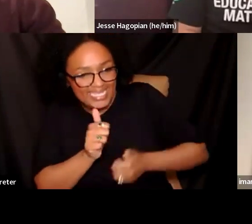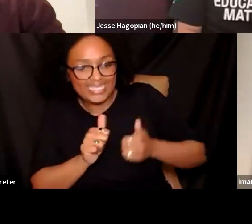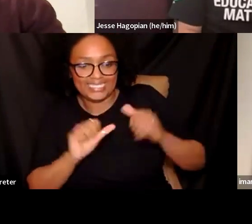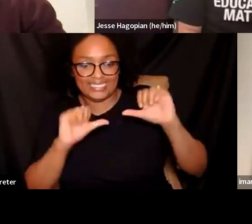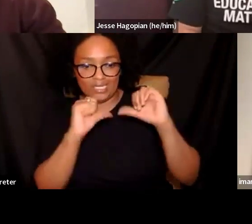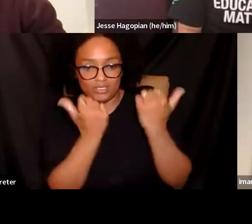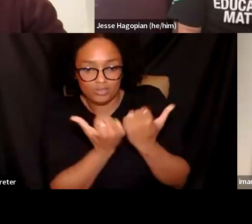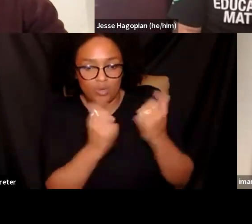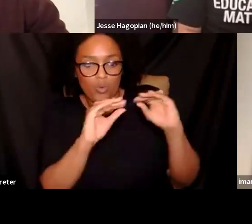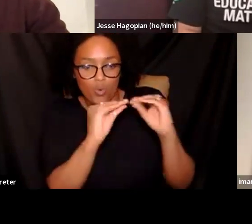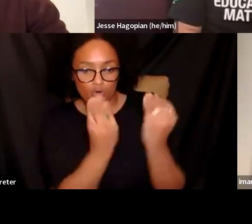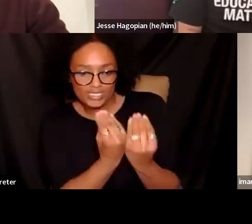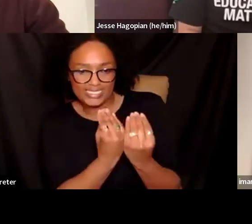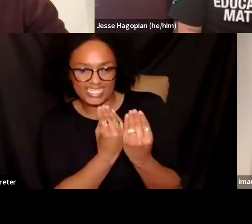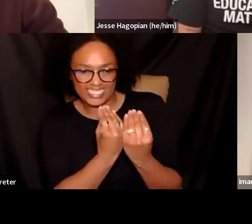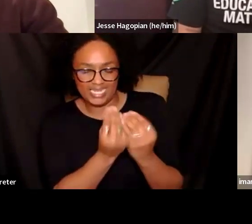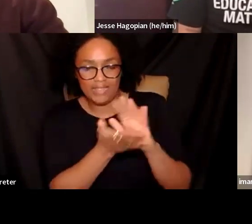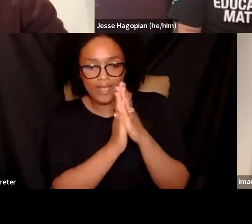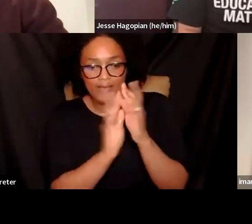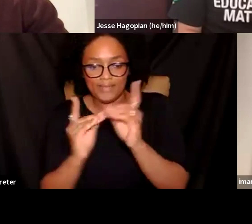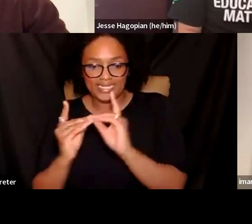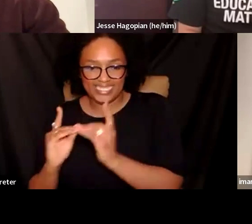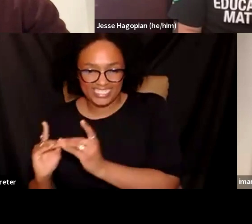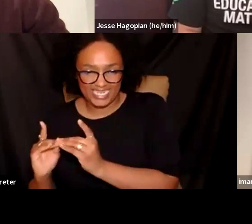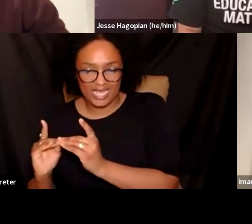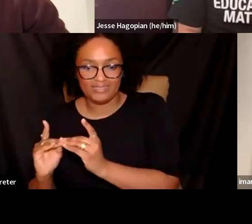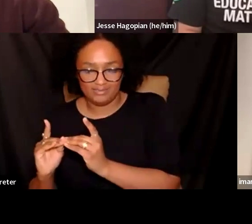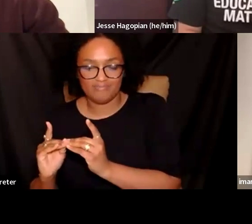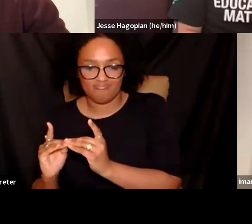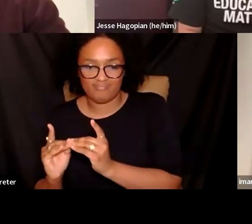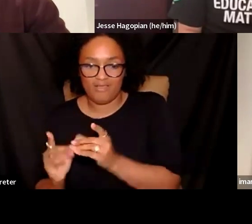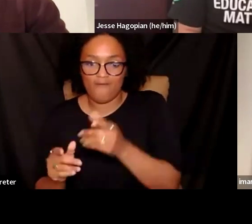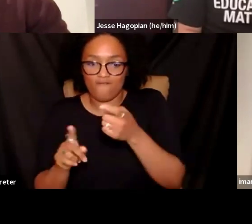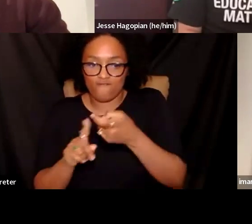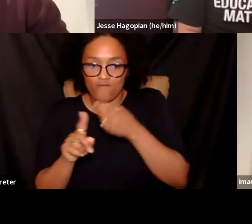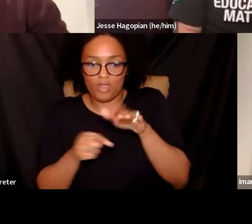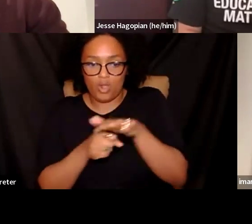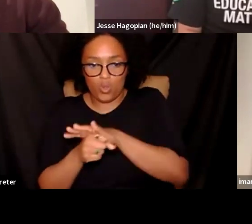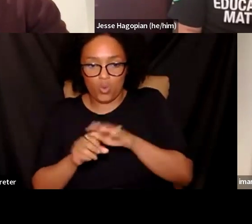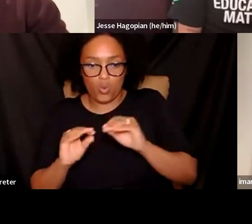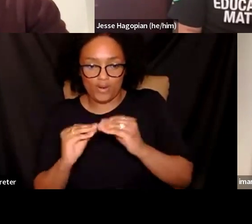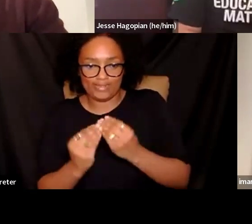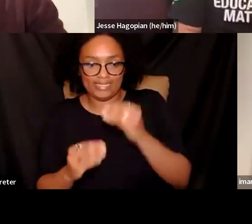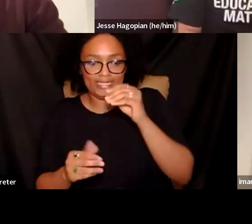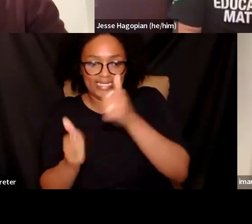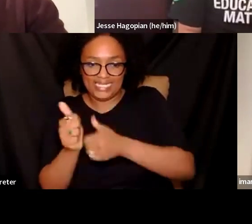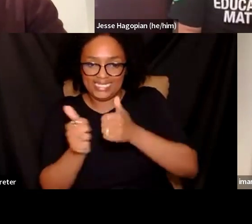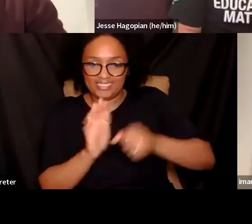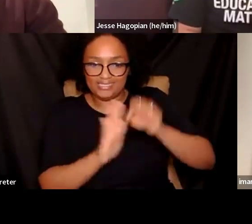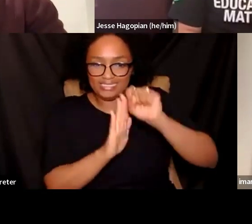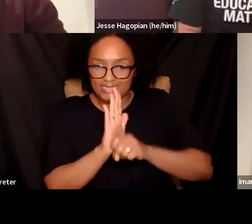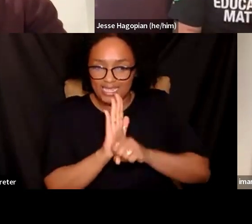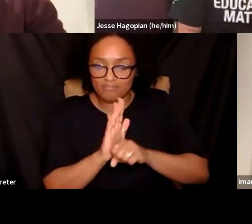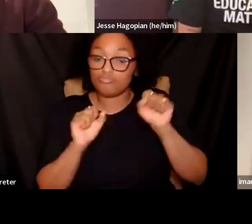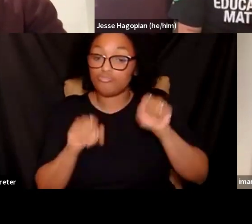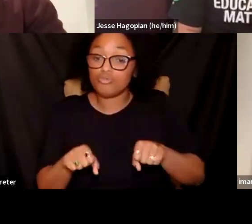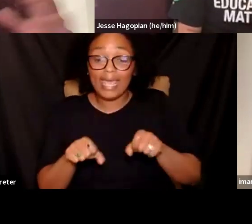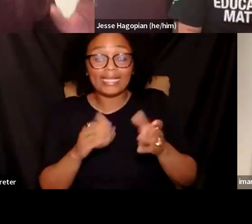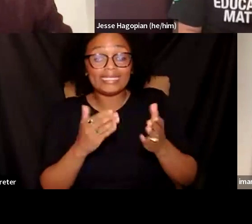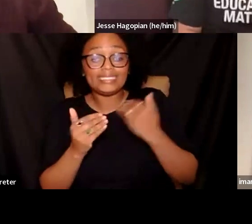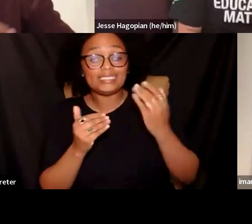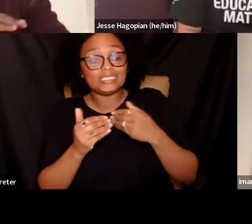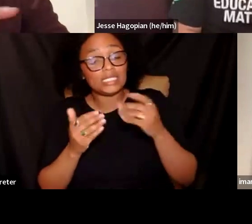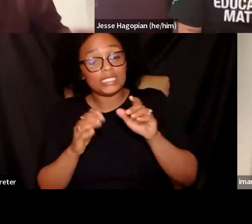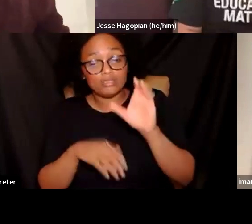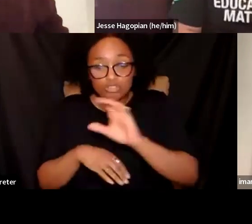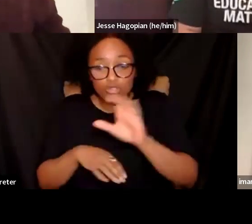provide important context on the local organizations in each state. That's also searchable. You can just search through those particular histories, or